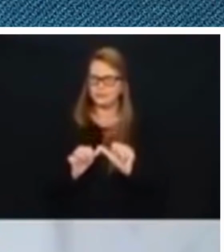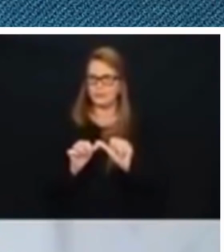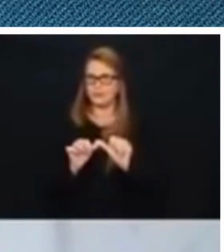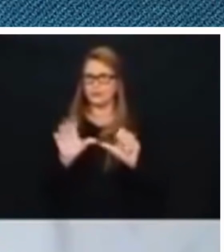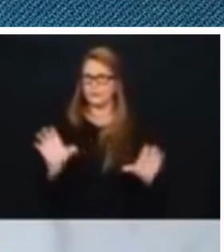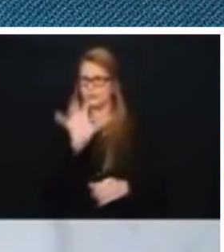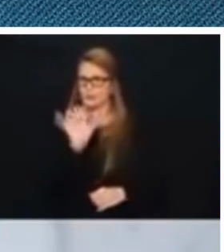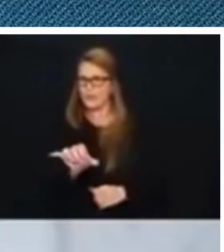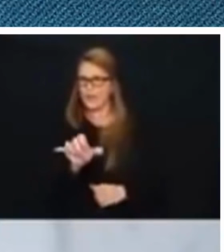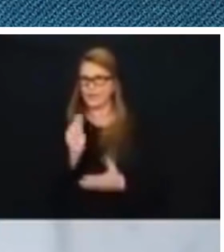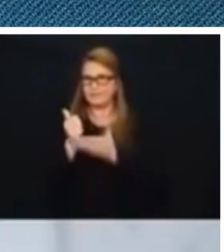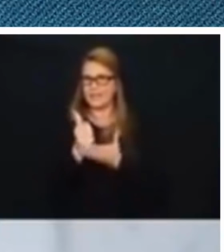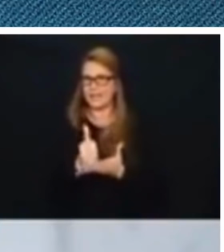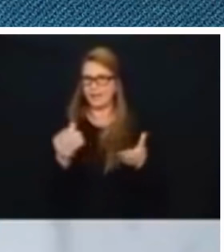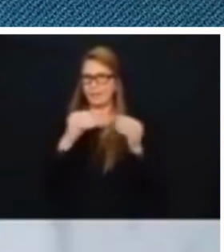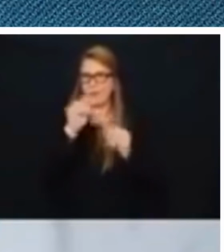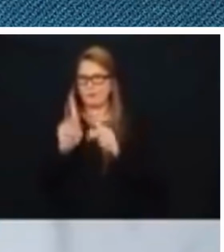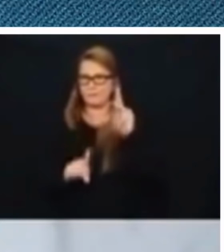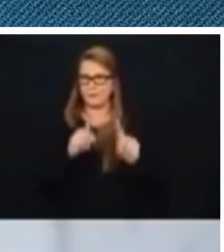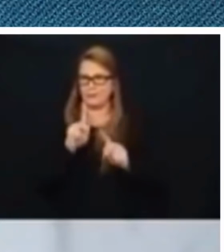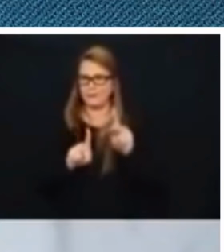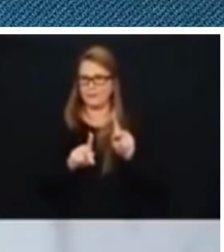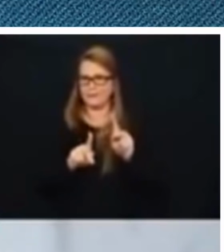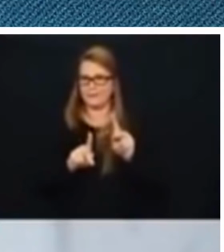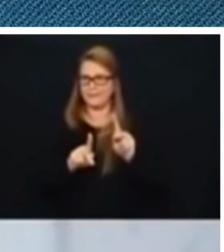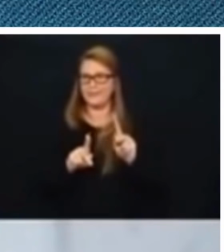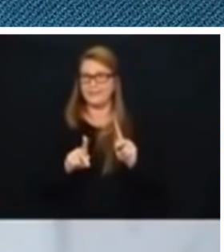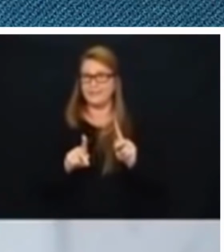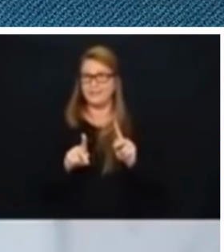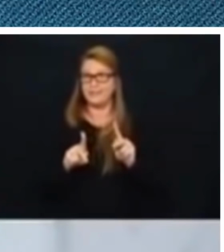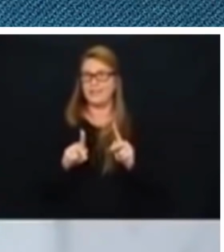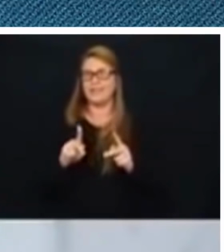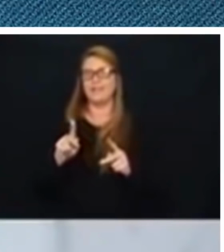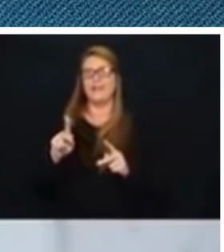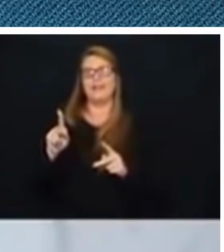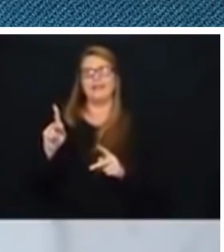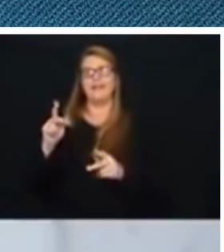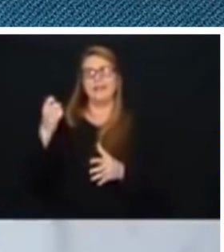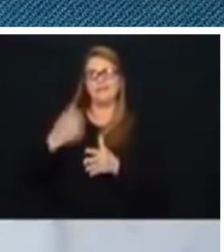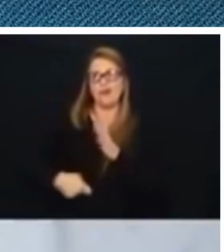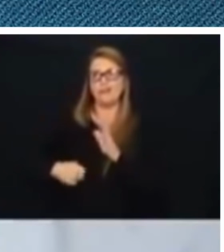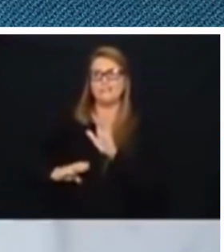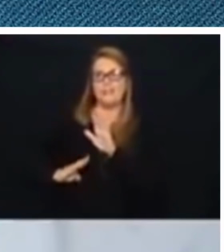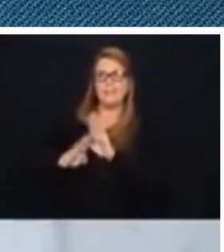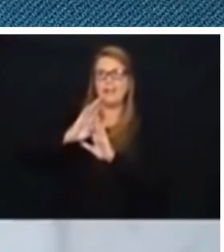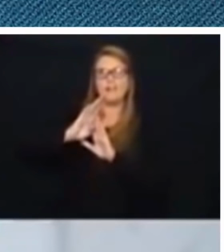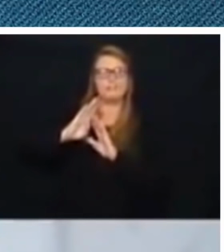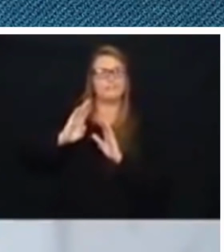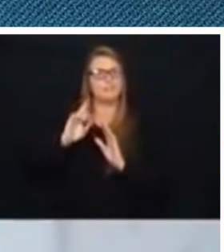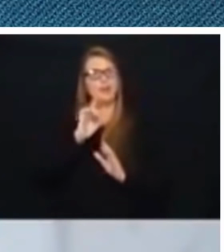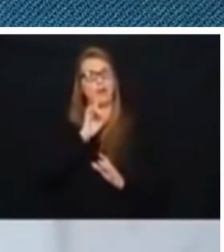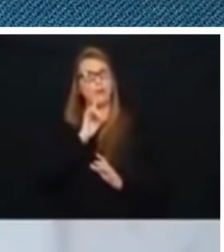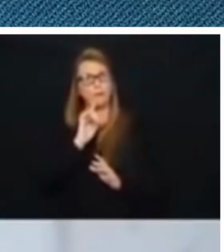and help more and more and more of our people. Inflation is a really, really significant thing that